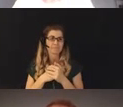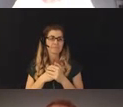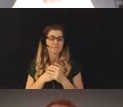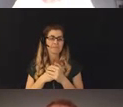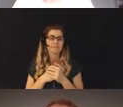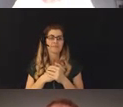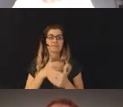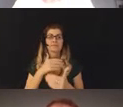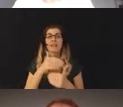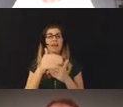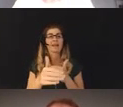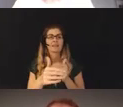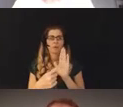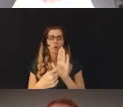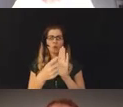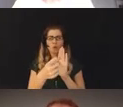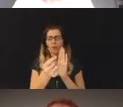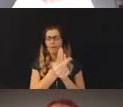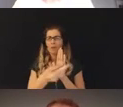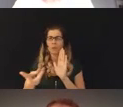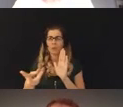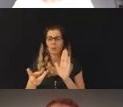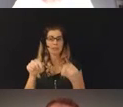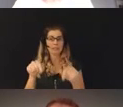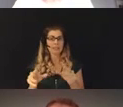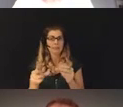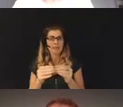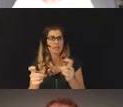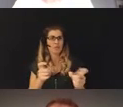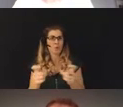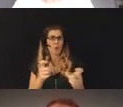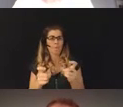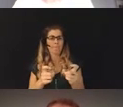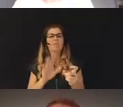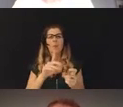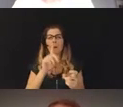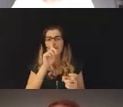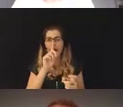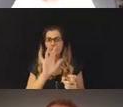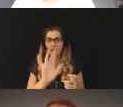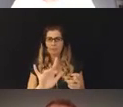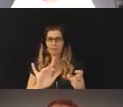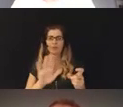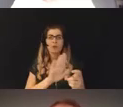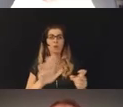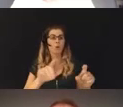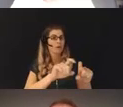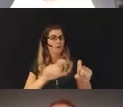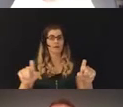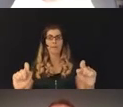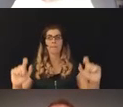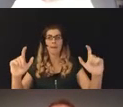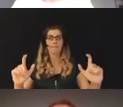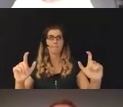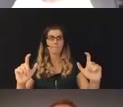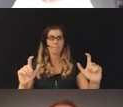On the next slide, I want to show you a few things about the meeting controls. So if you point your cursor at the bottom of your screen, your meeting controls should pop out.